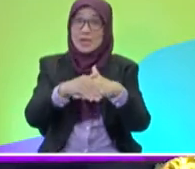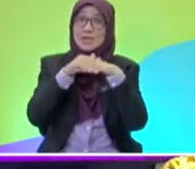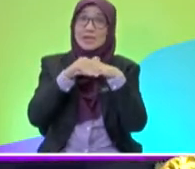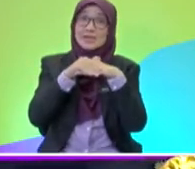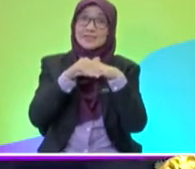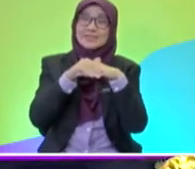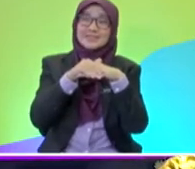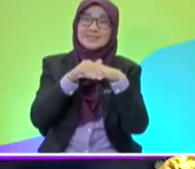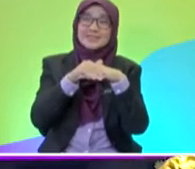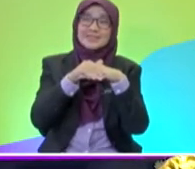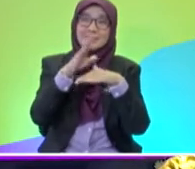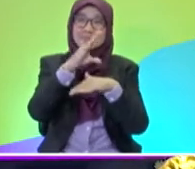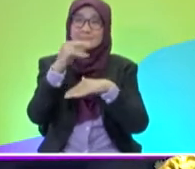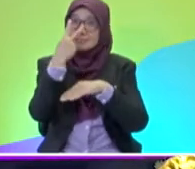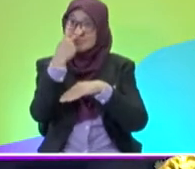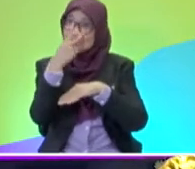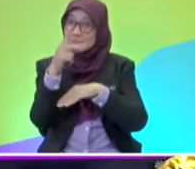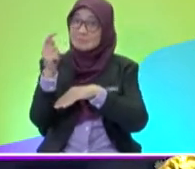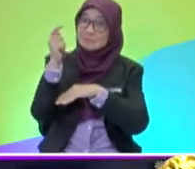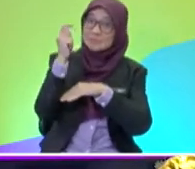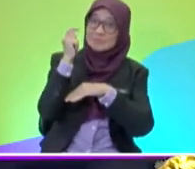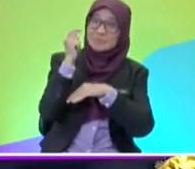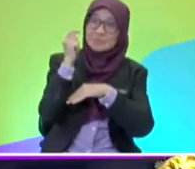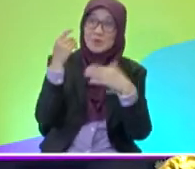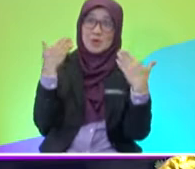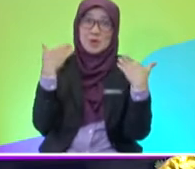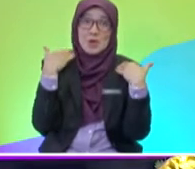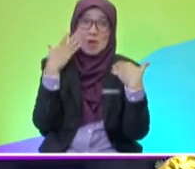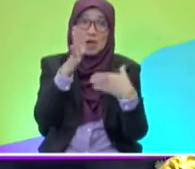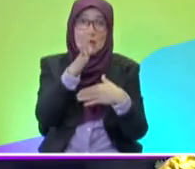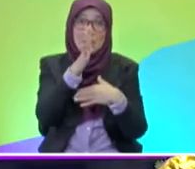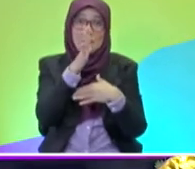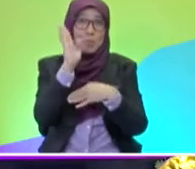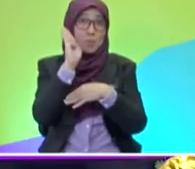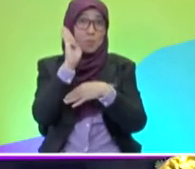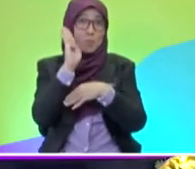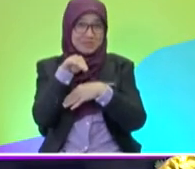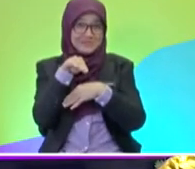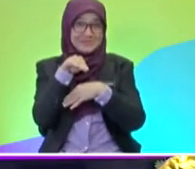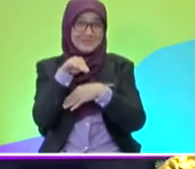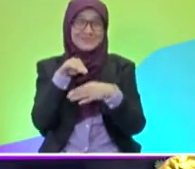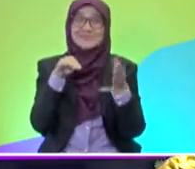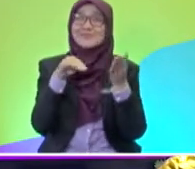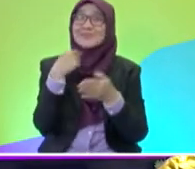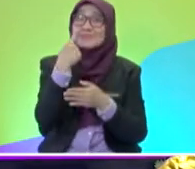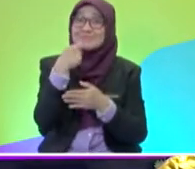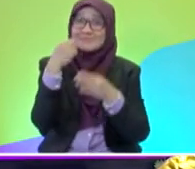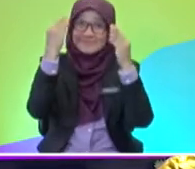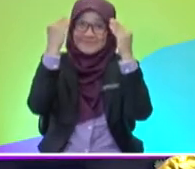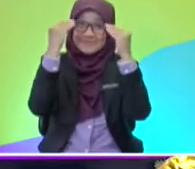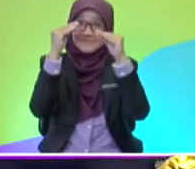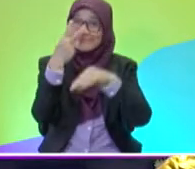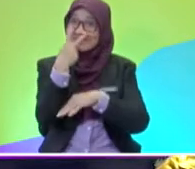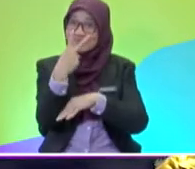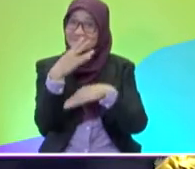you saw earlier there was a mama bee coming to join us, huh? Do you want to know who our teacher is? Let's check out who